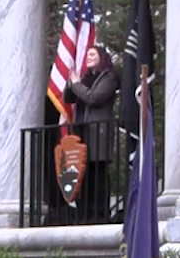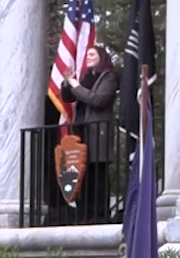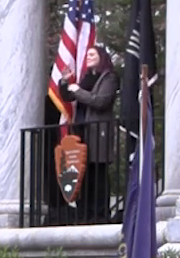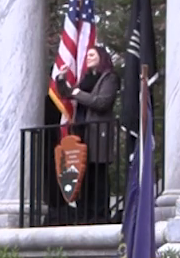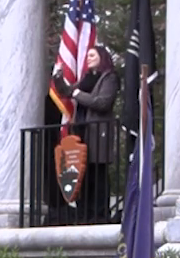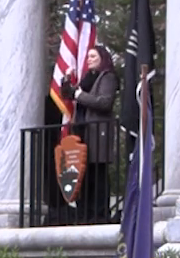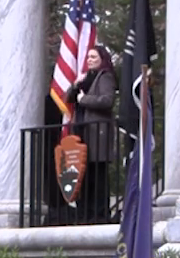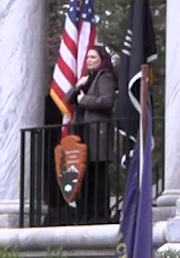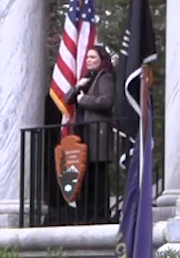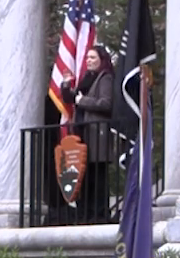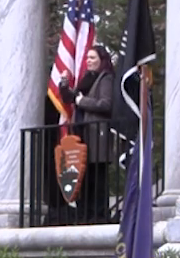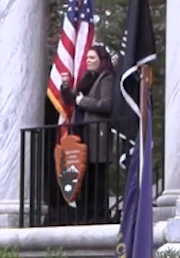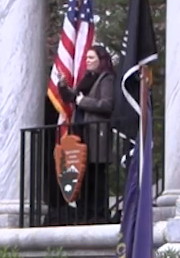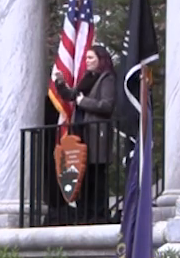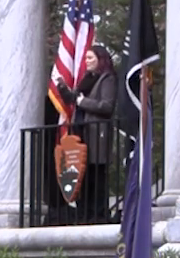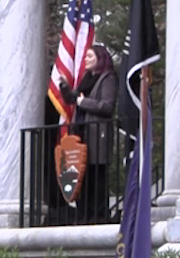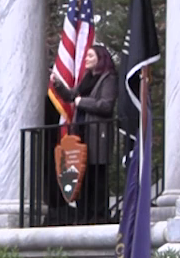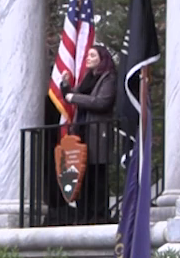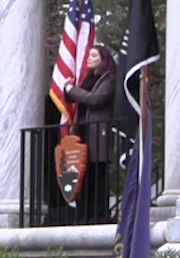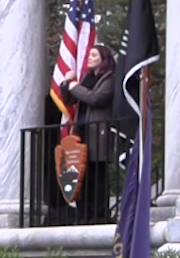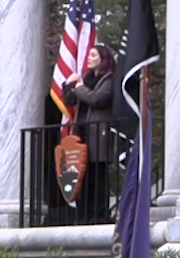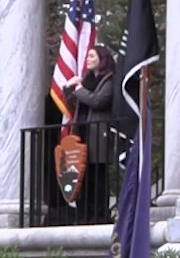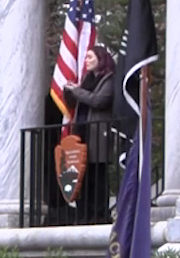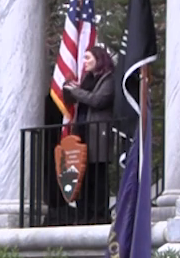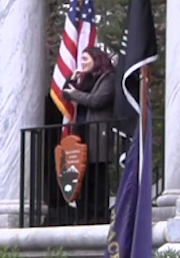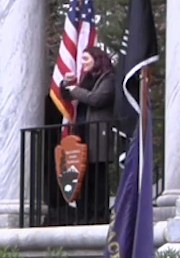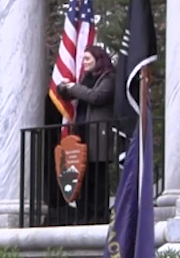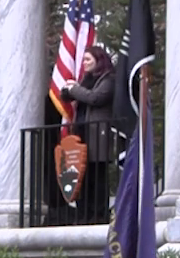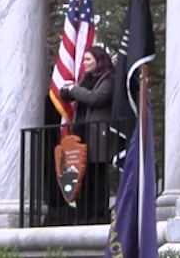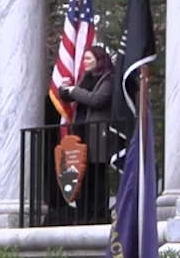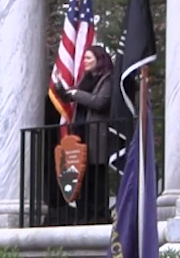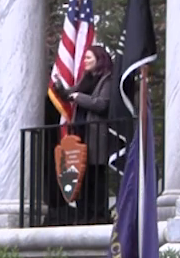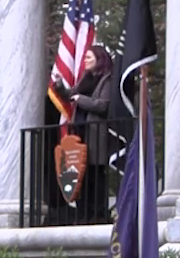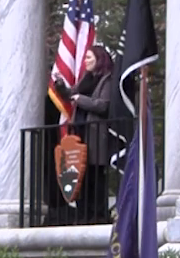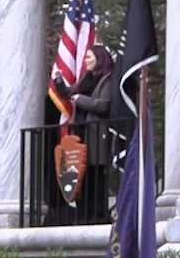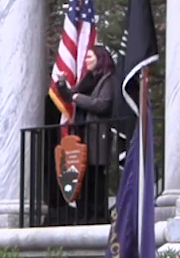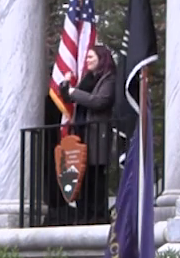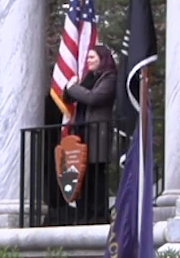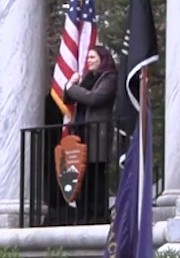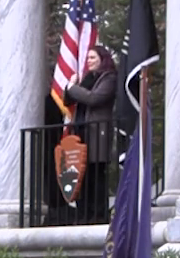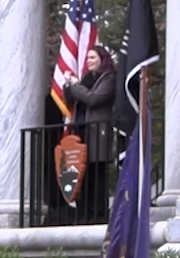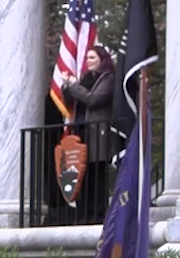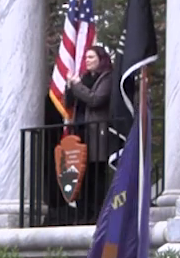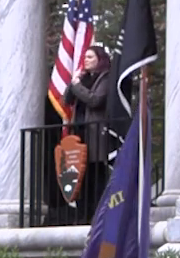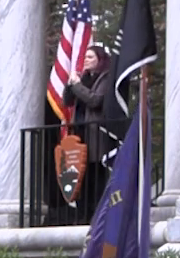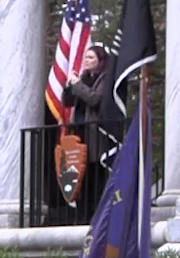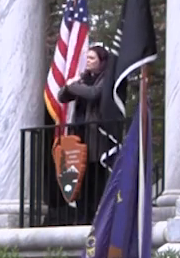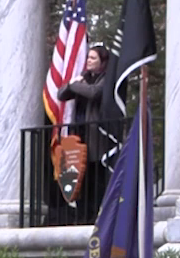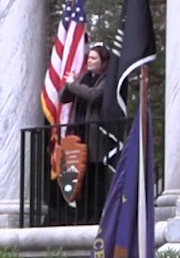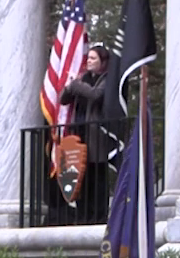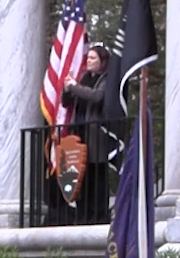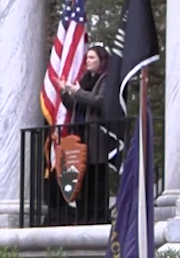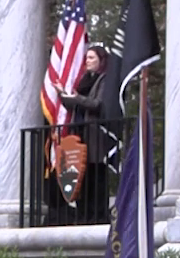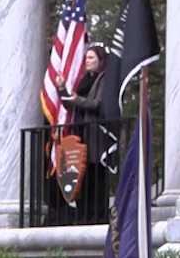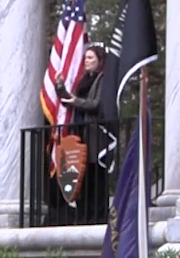Cavalry. His job was to learn and train on the Bradley fighting vehicles to protect the people of these United